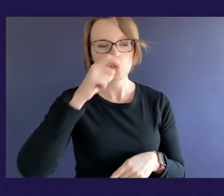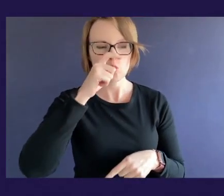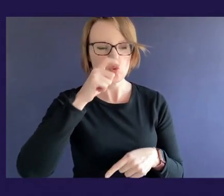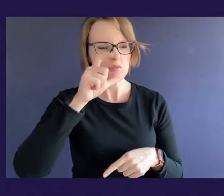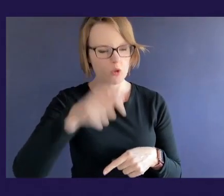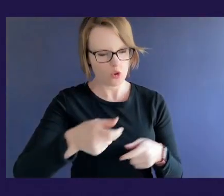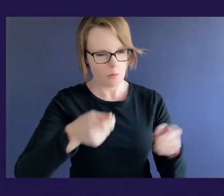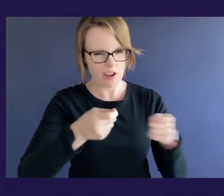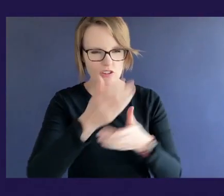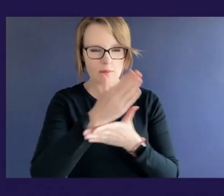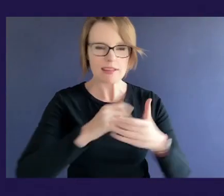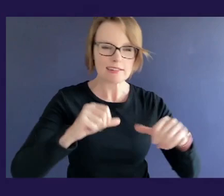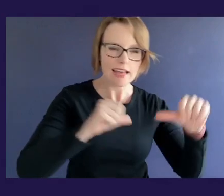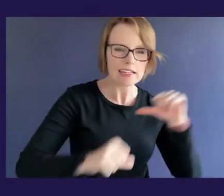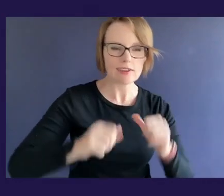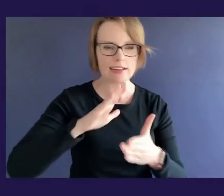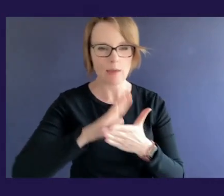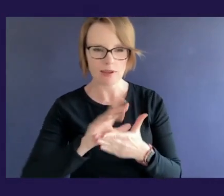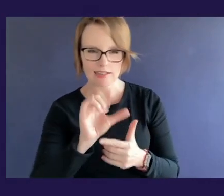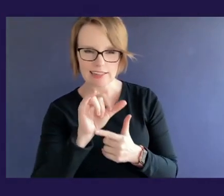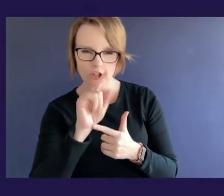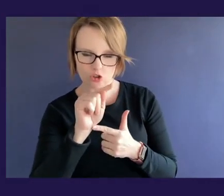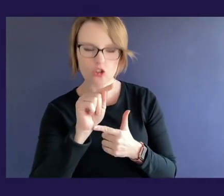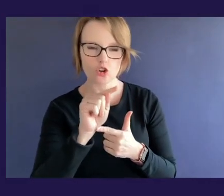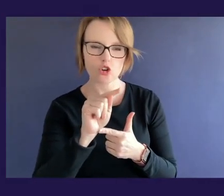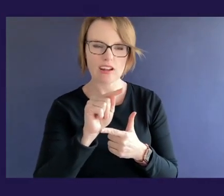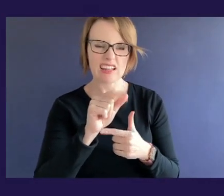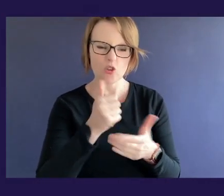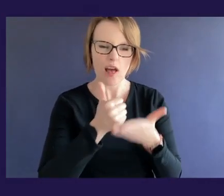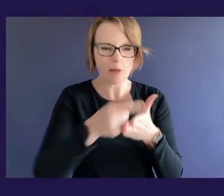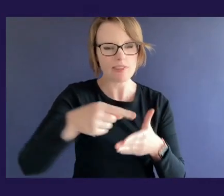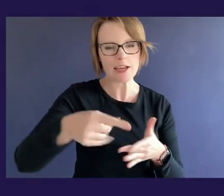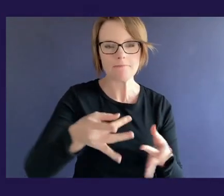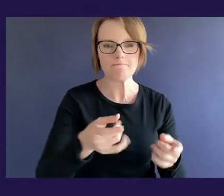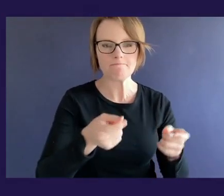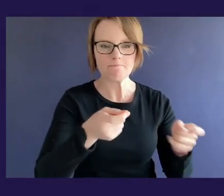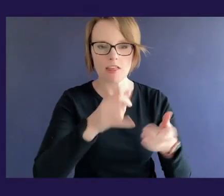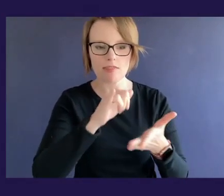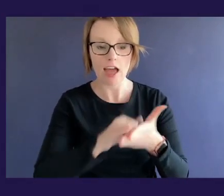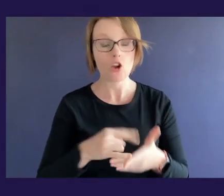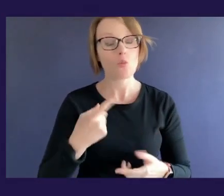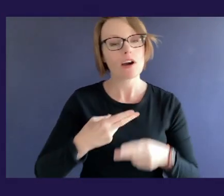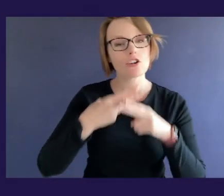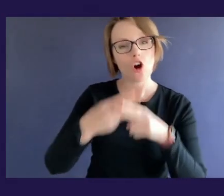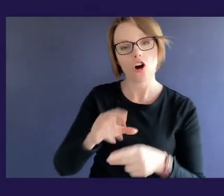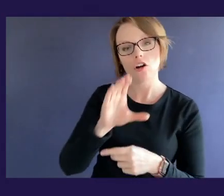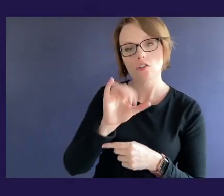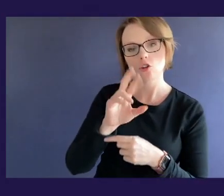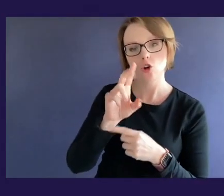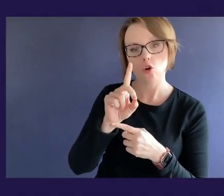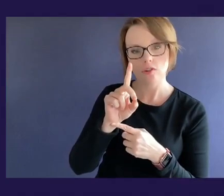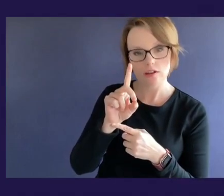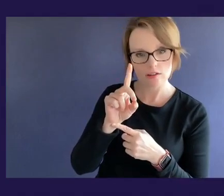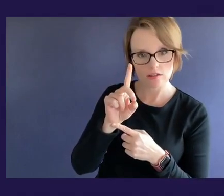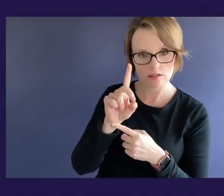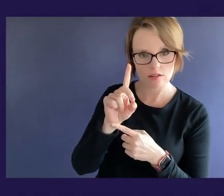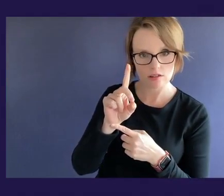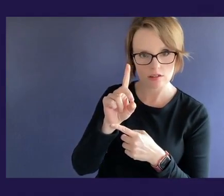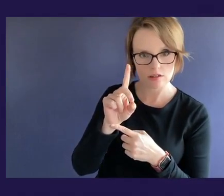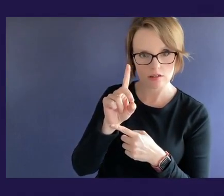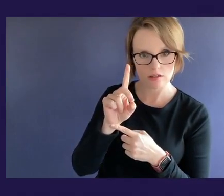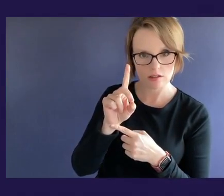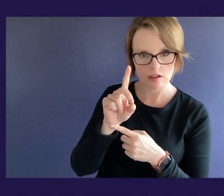An example of this is called something called the COVID Contents Initiative, which was actually an